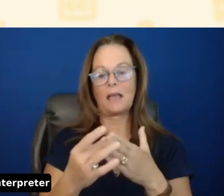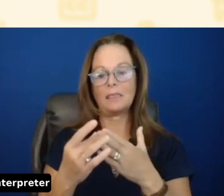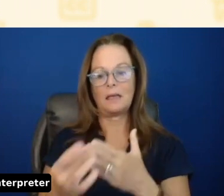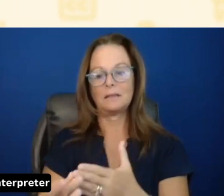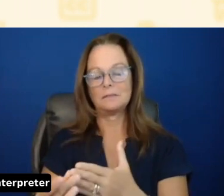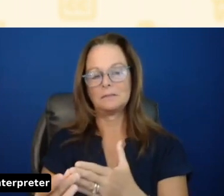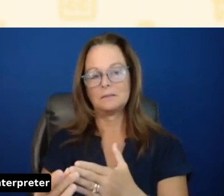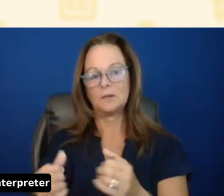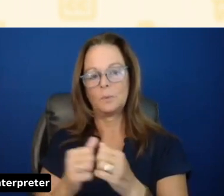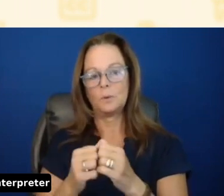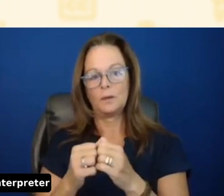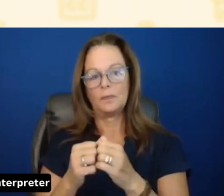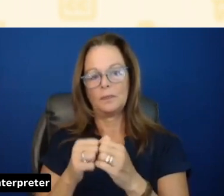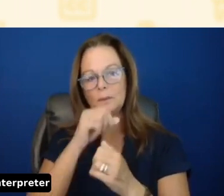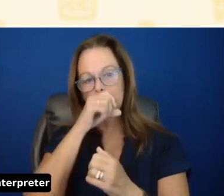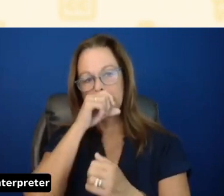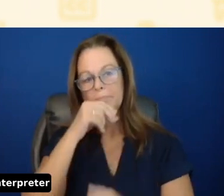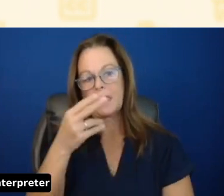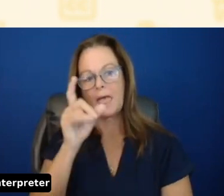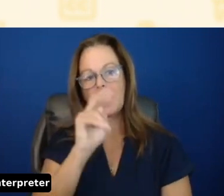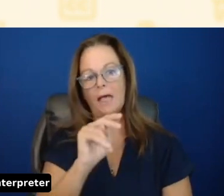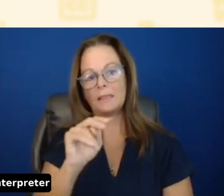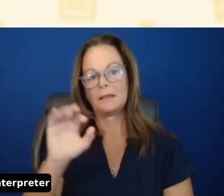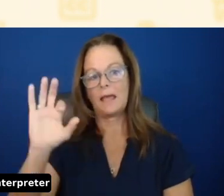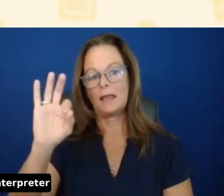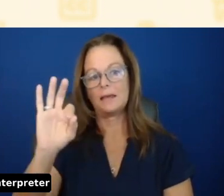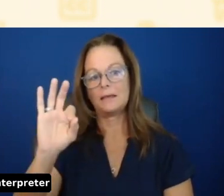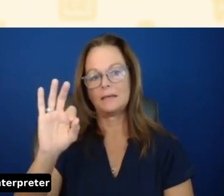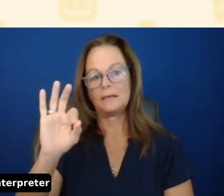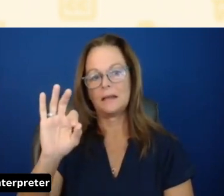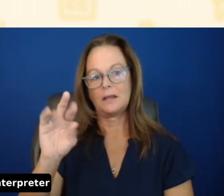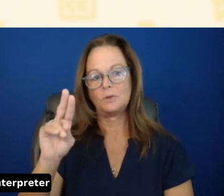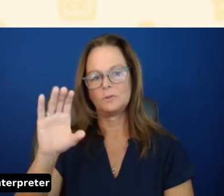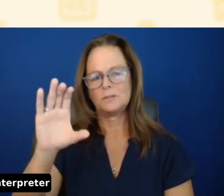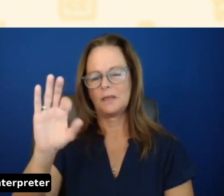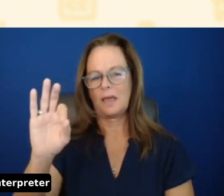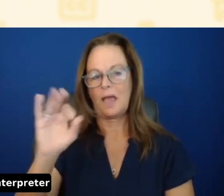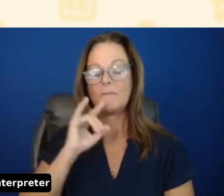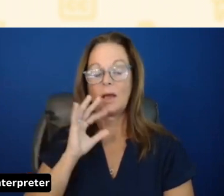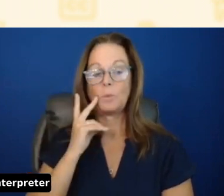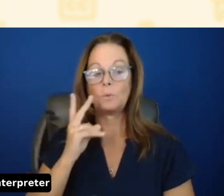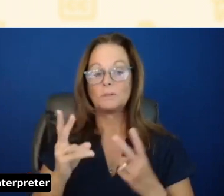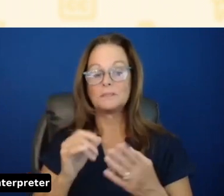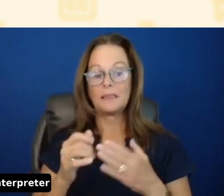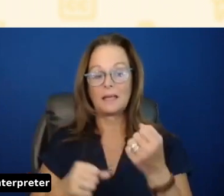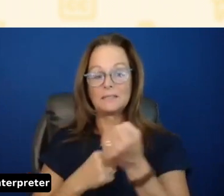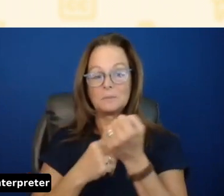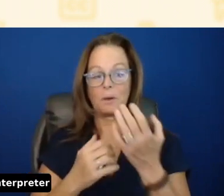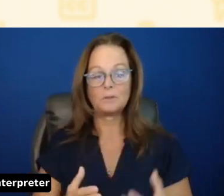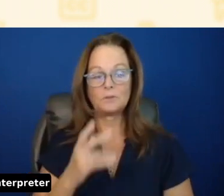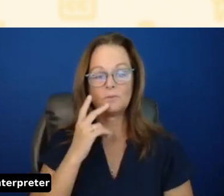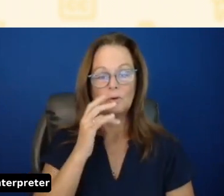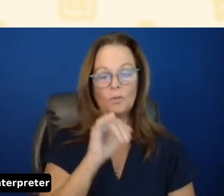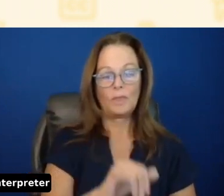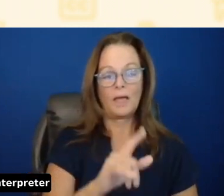by Helen Burt at 9 UTC. Don't forget to visit our sponsor page to get virtual swags and enter